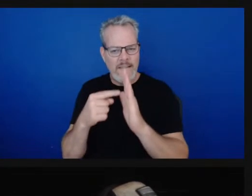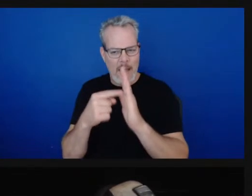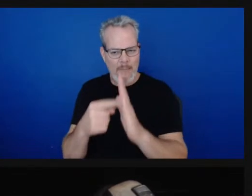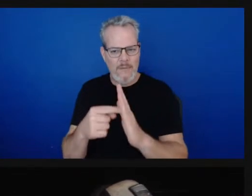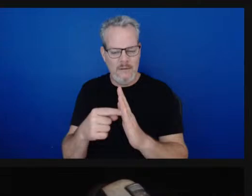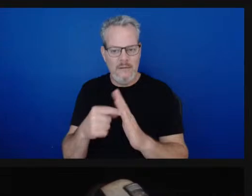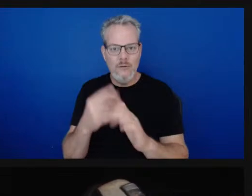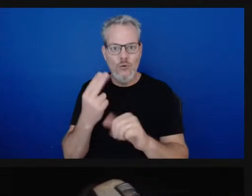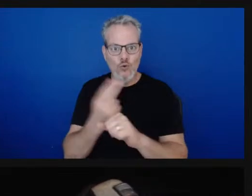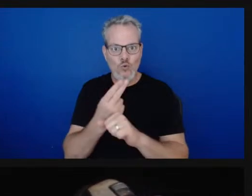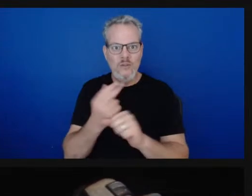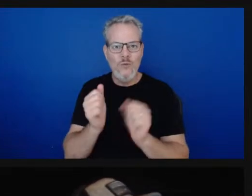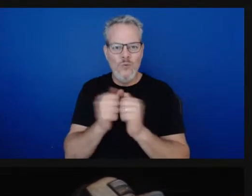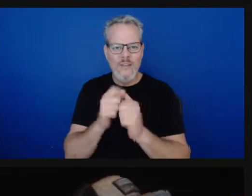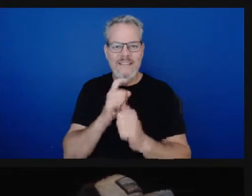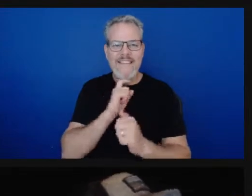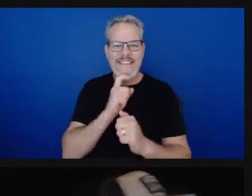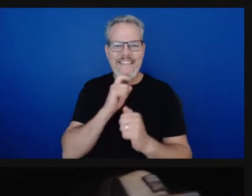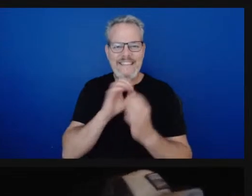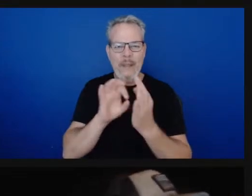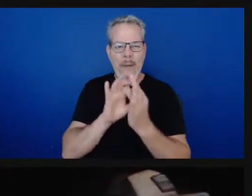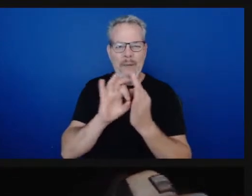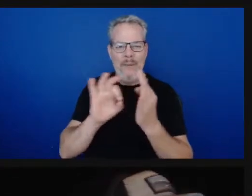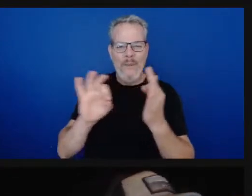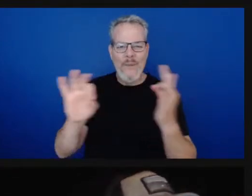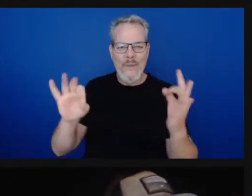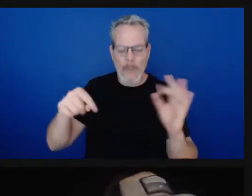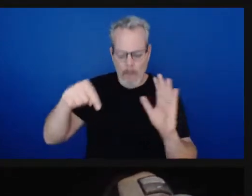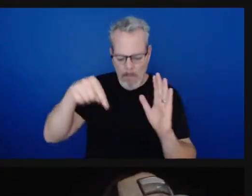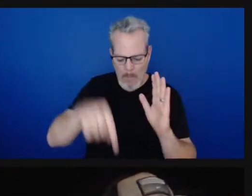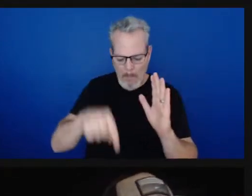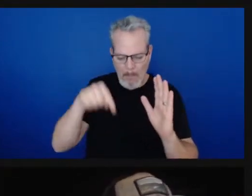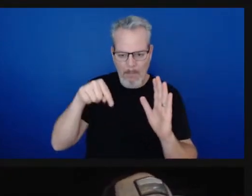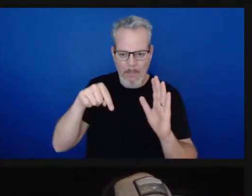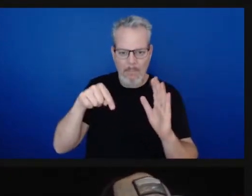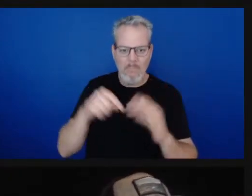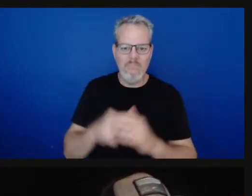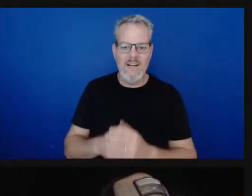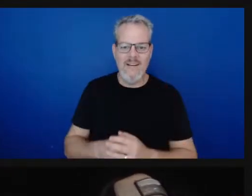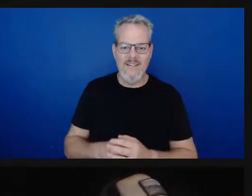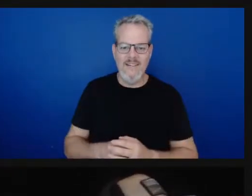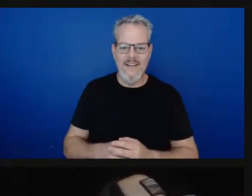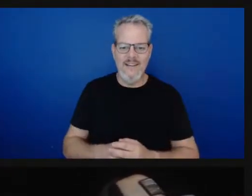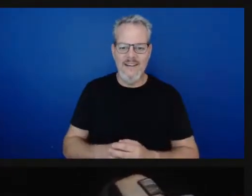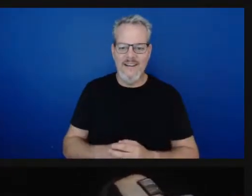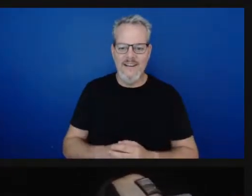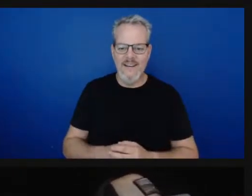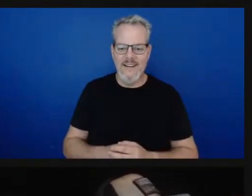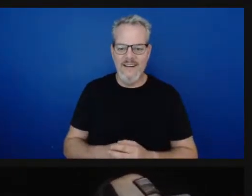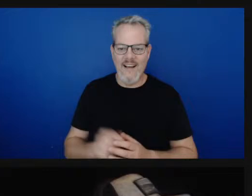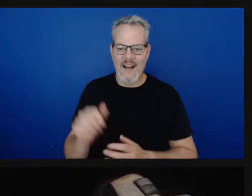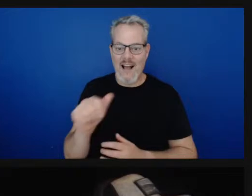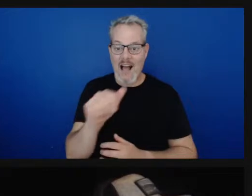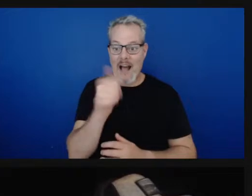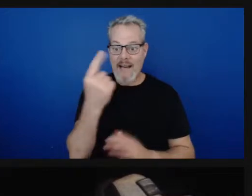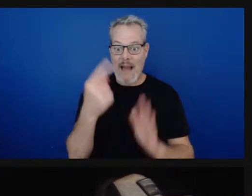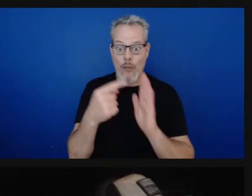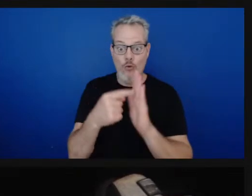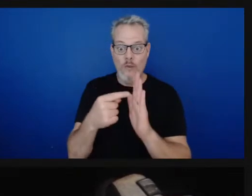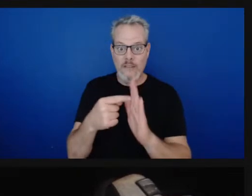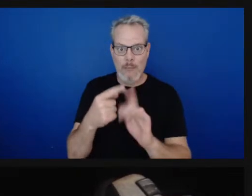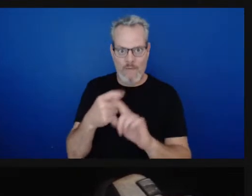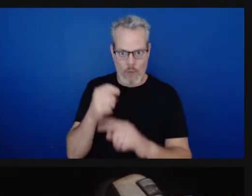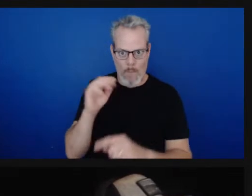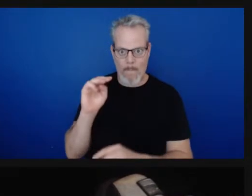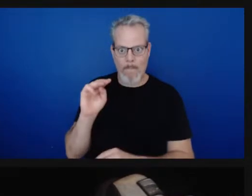rebar in a hole. That's an example from Kalapana. There's another example here. This is from Mauna Loa